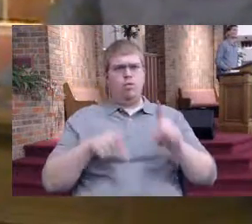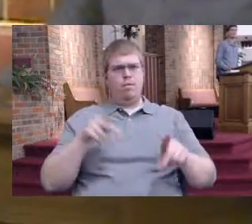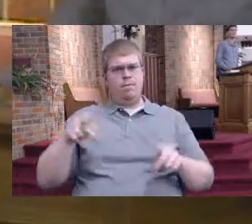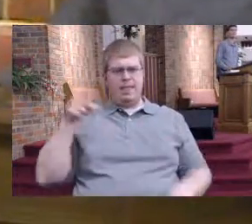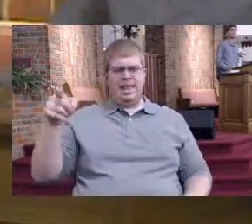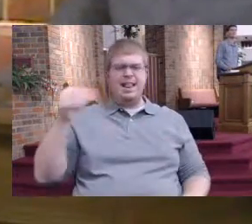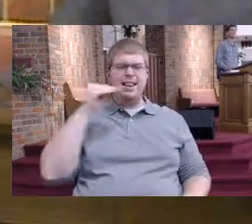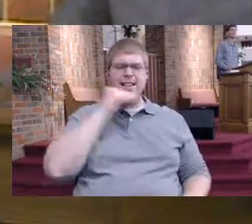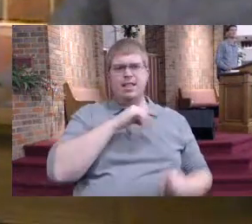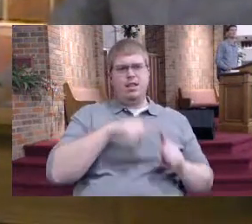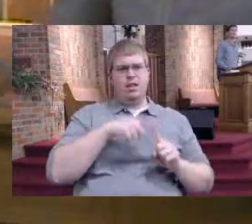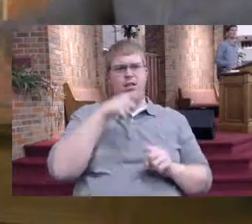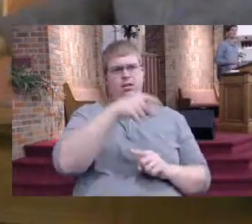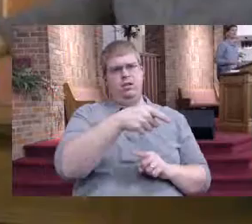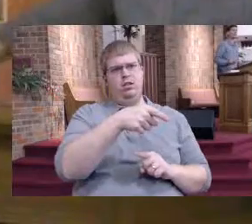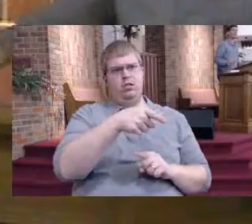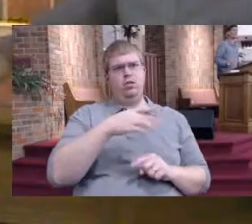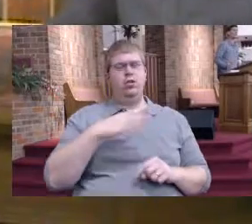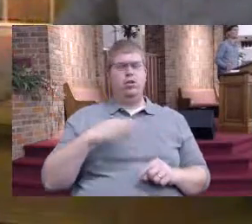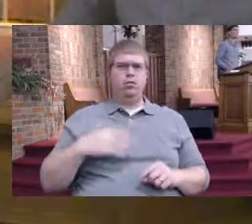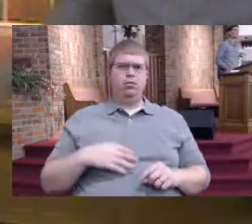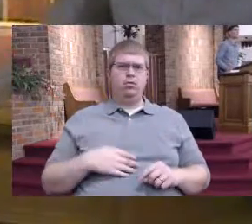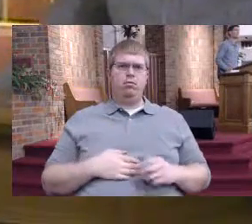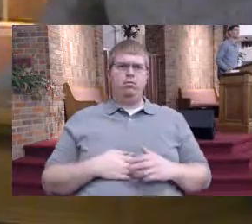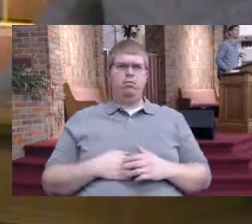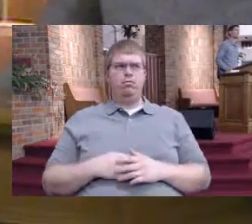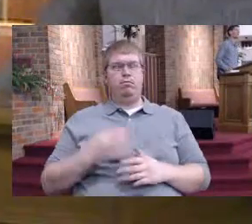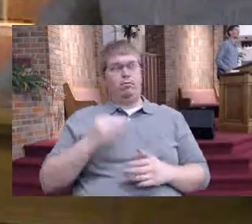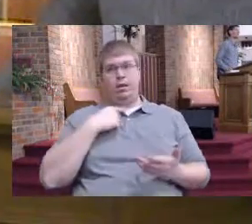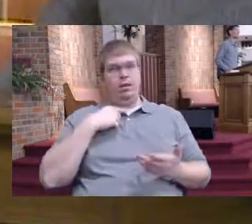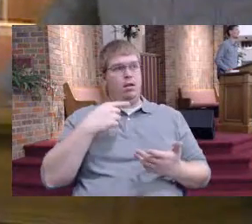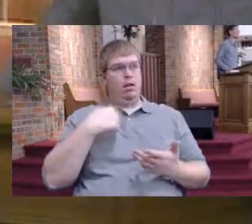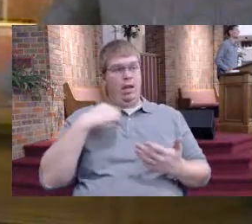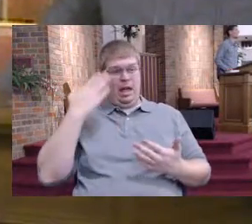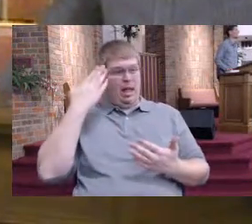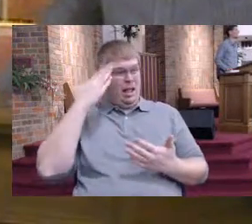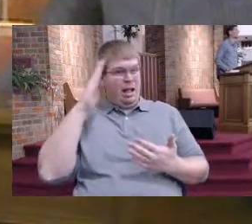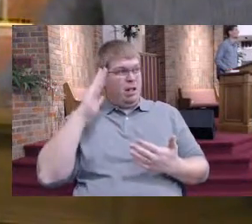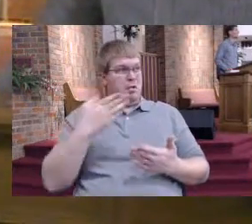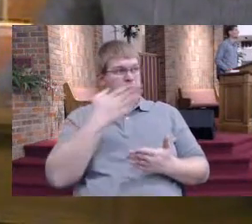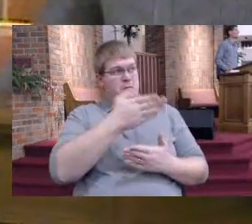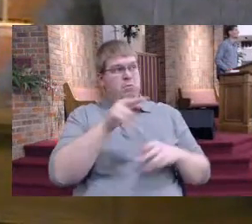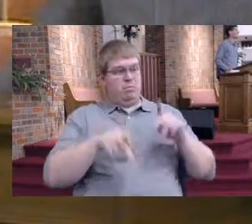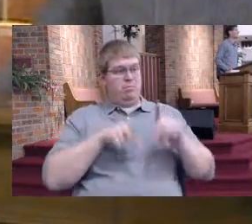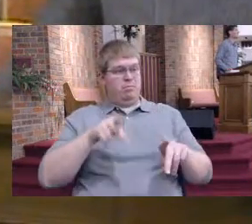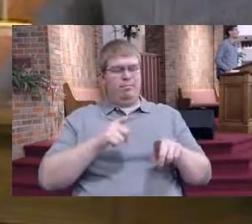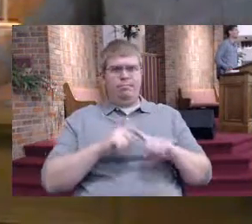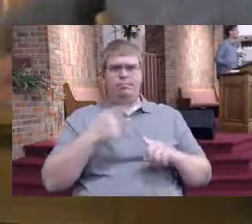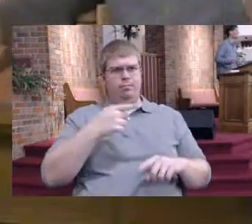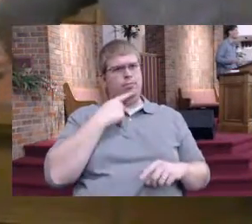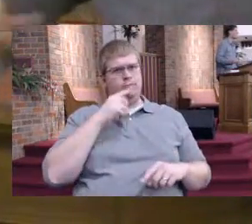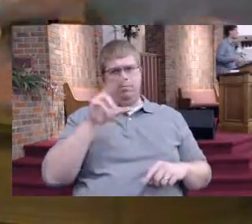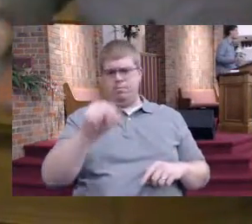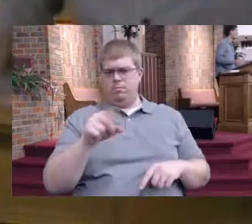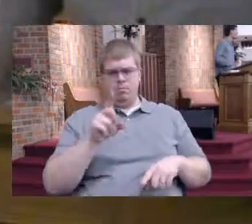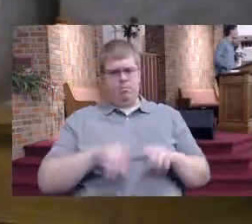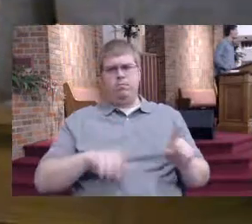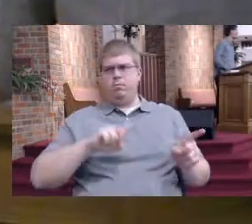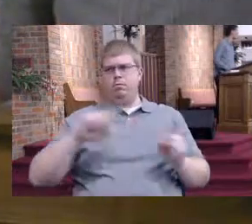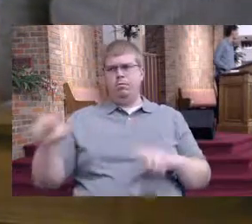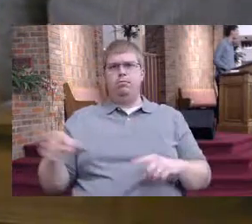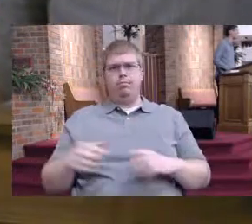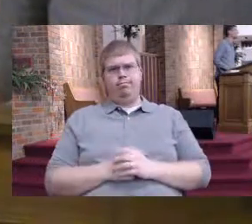and steer you wrong," even though we had never met them or even knew who they were. And so that's sort of